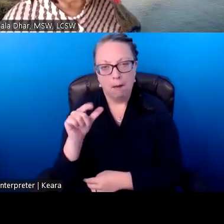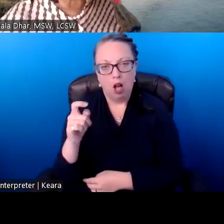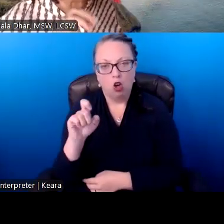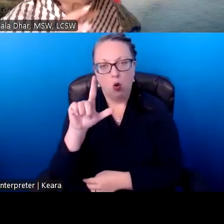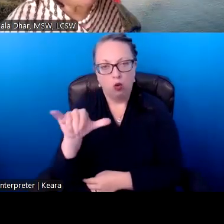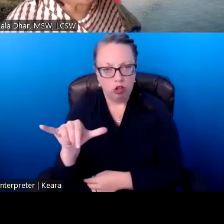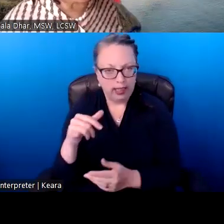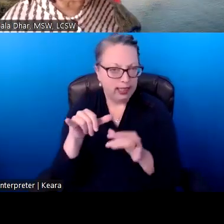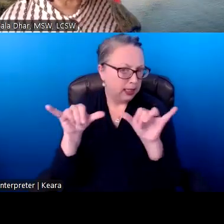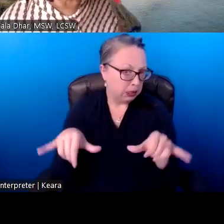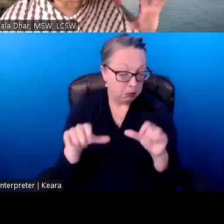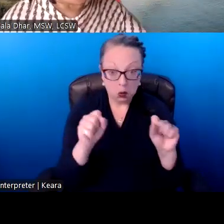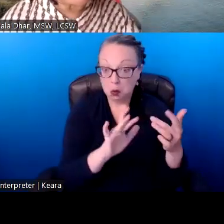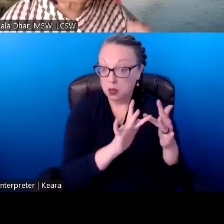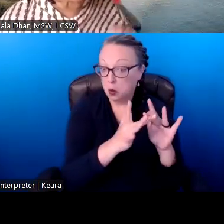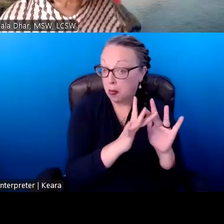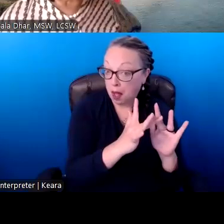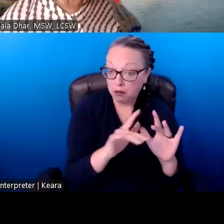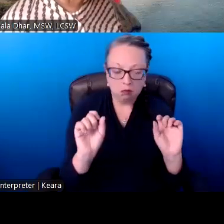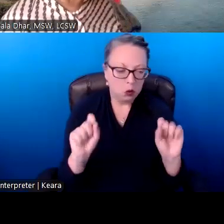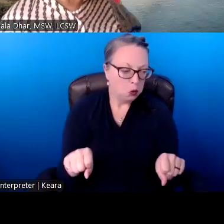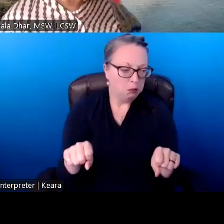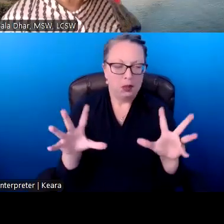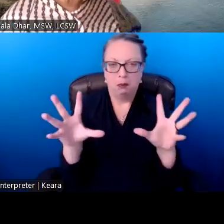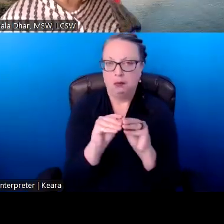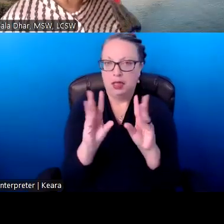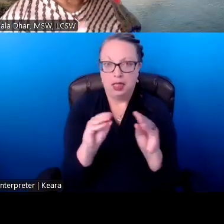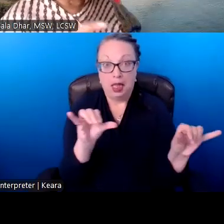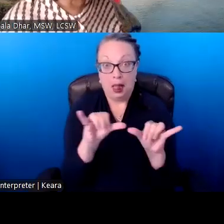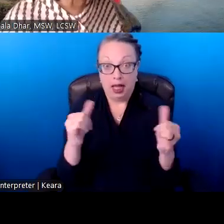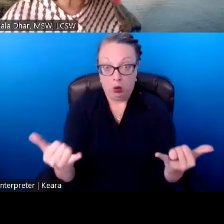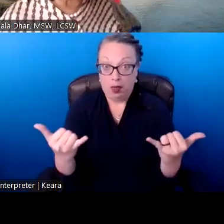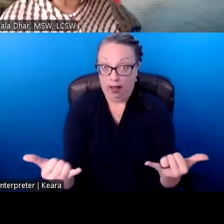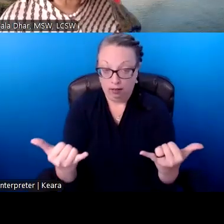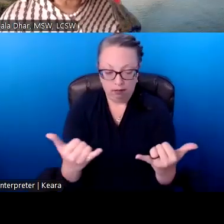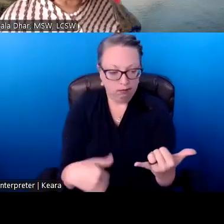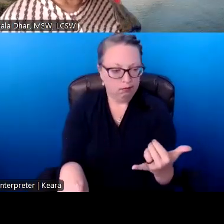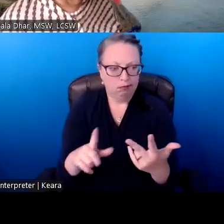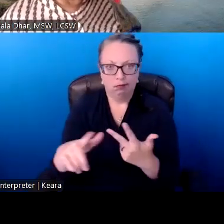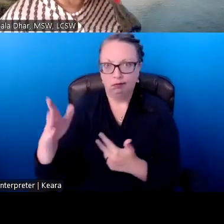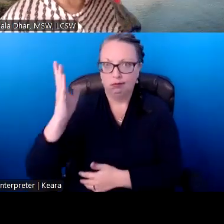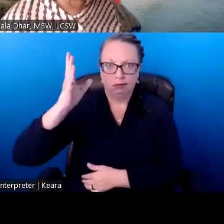You know, it could be online, it could be webinars like today, it could be seminars,